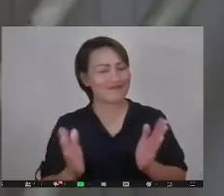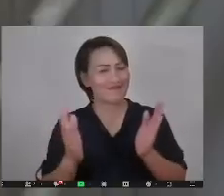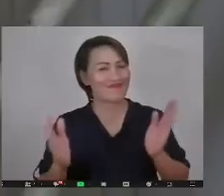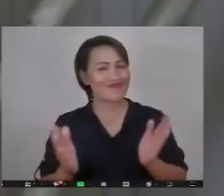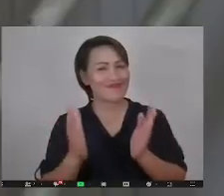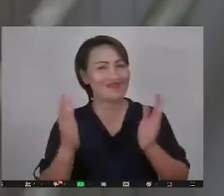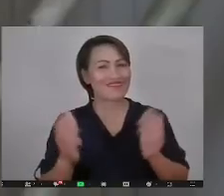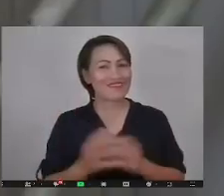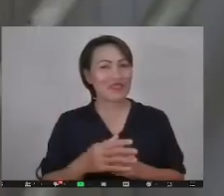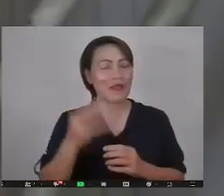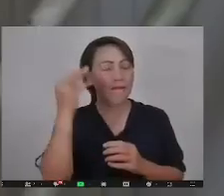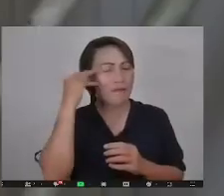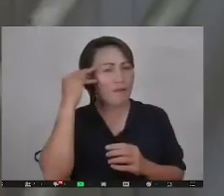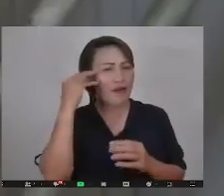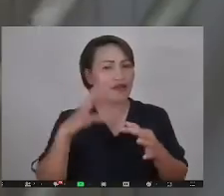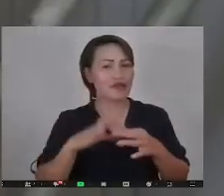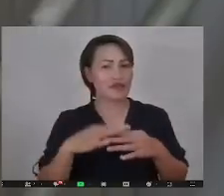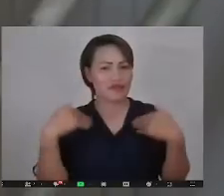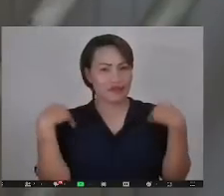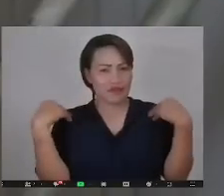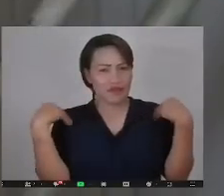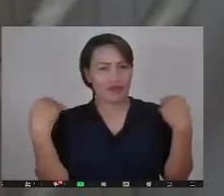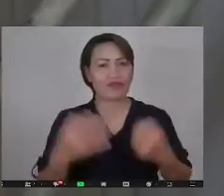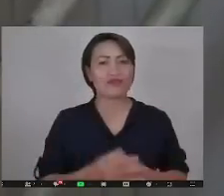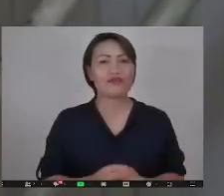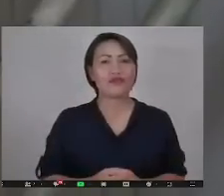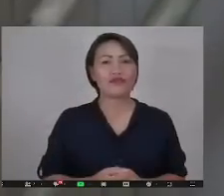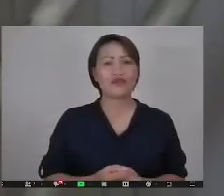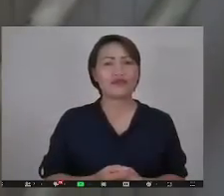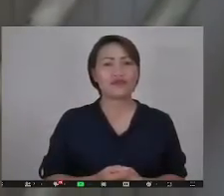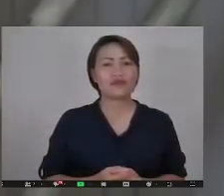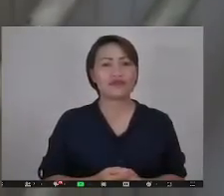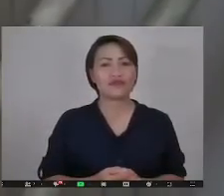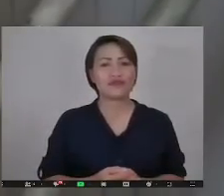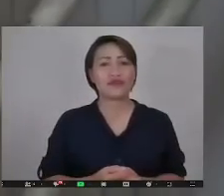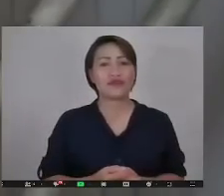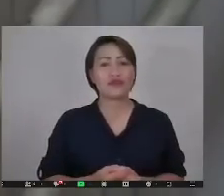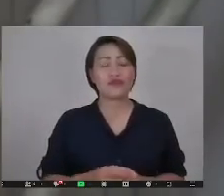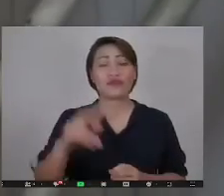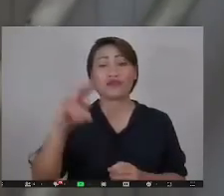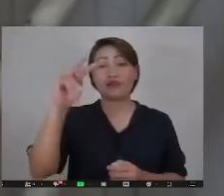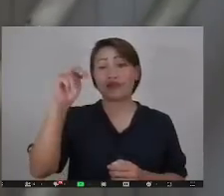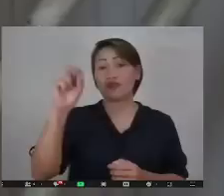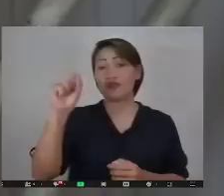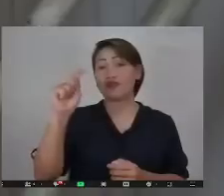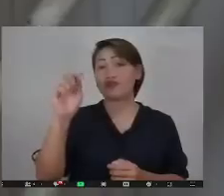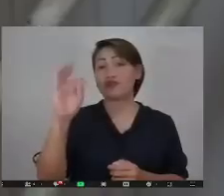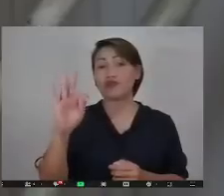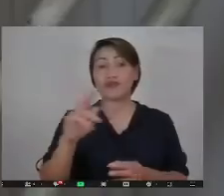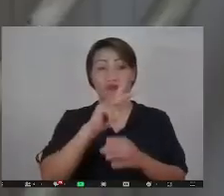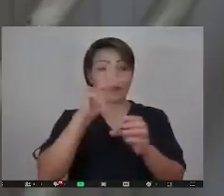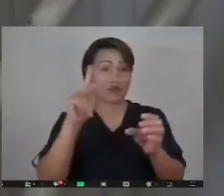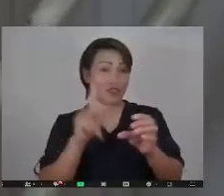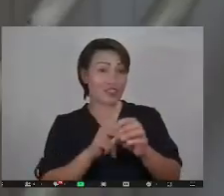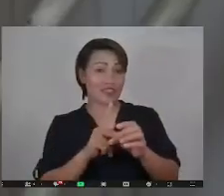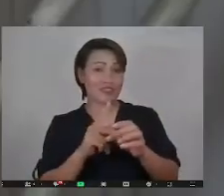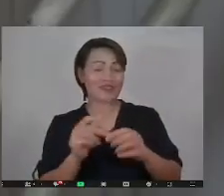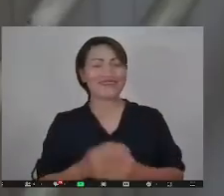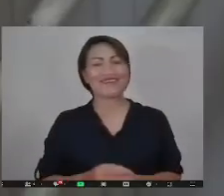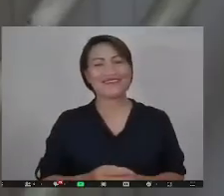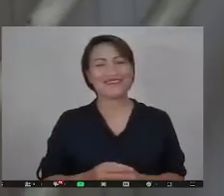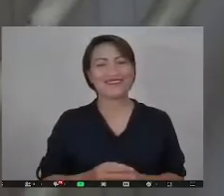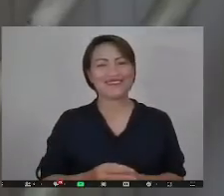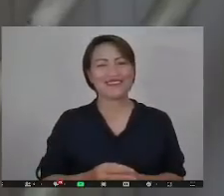invent. And so to our NSTF student participants, let us change the